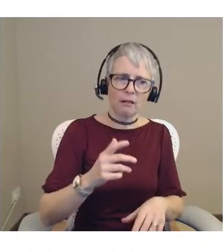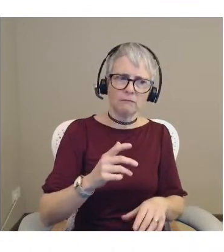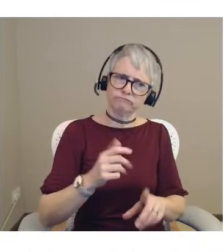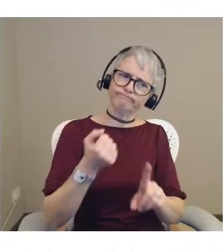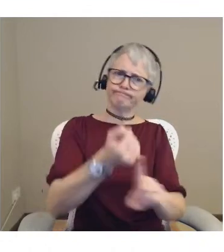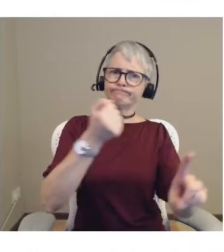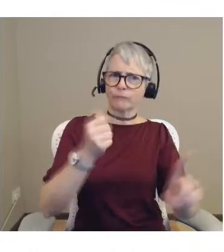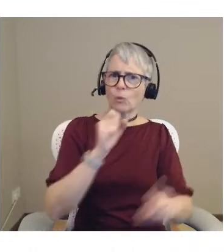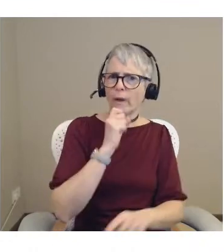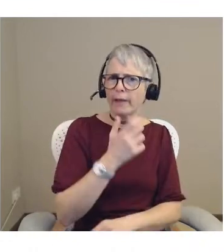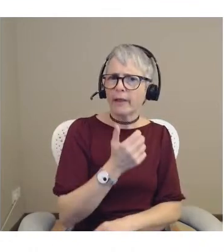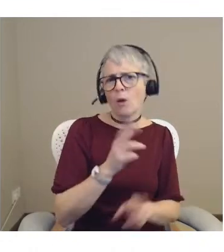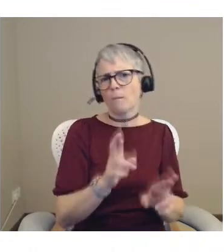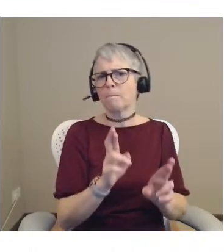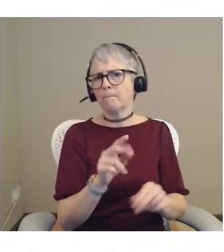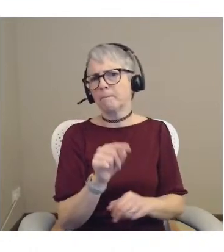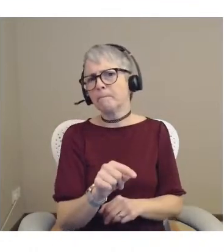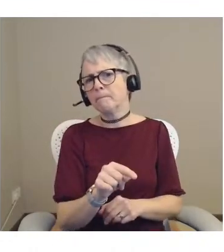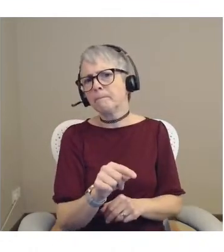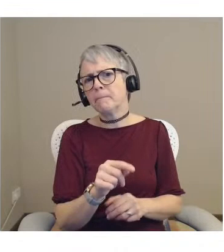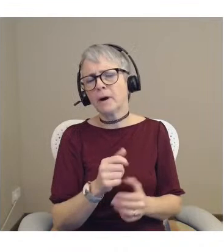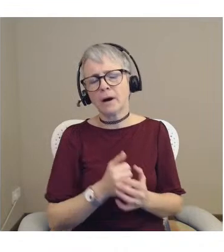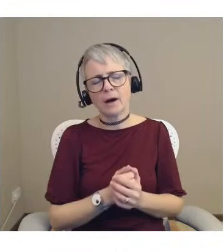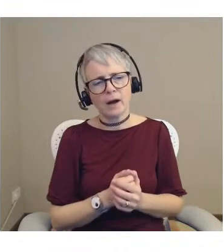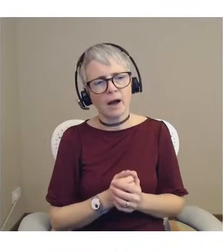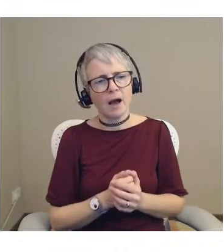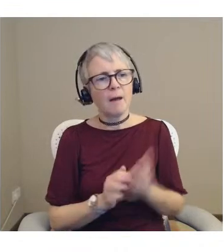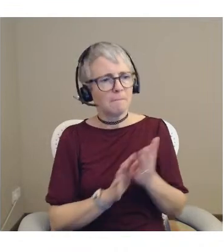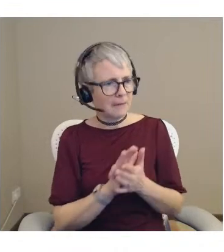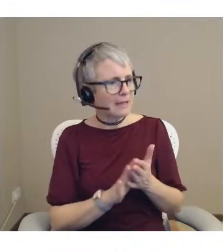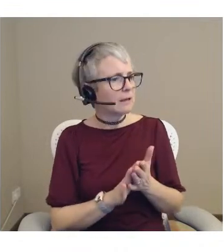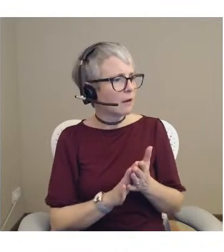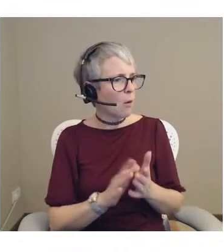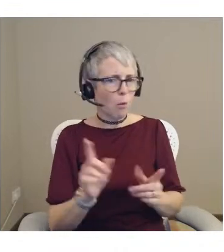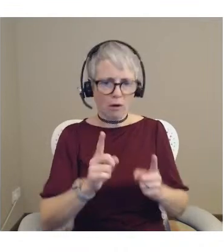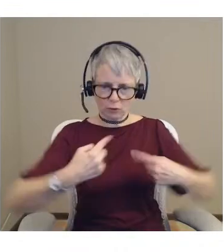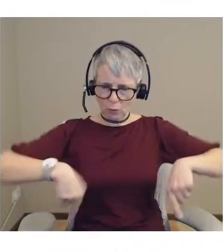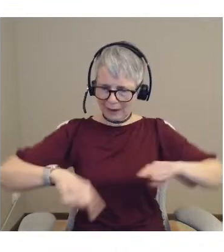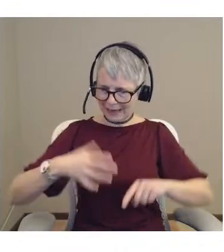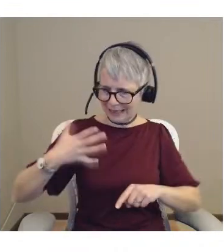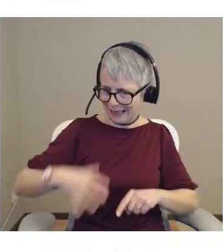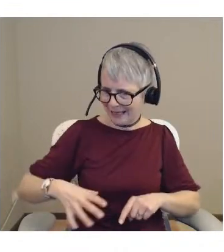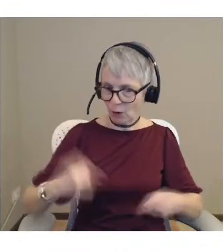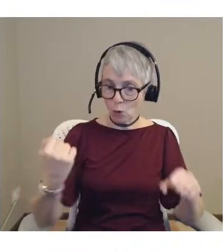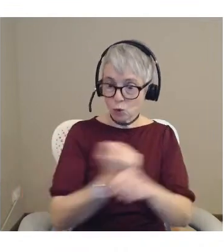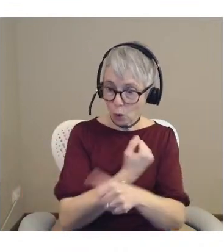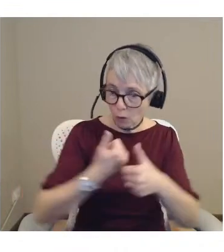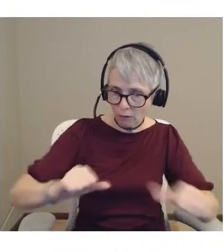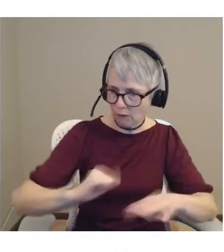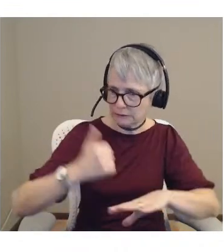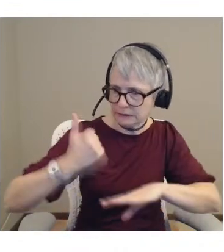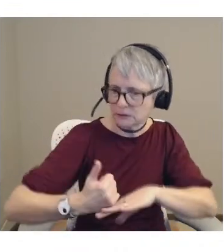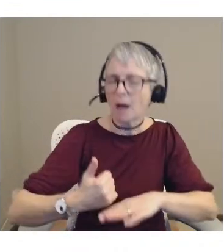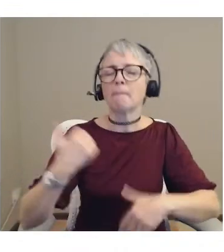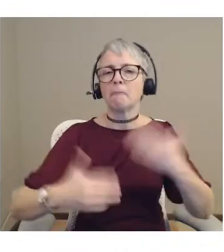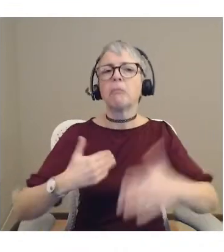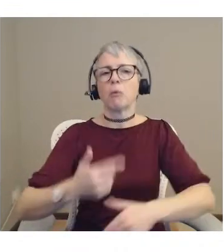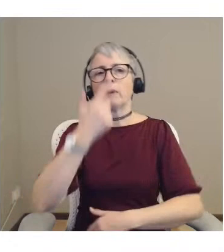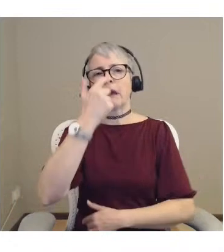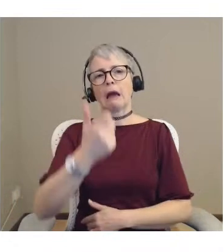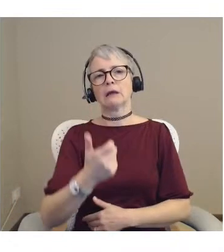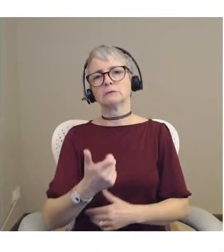missed the resources, the necessary resources to implement them. So again, the political